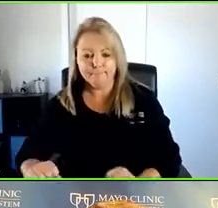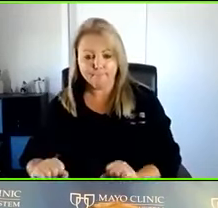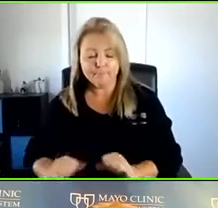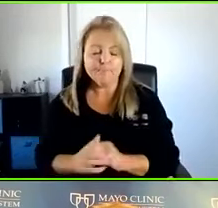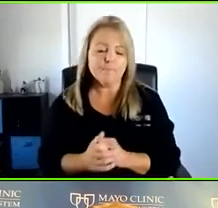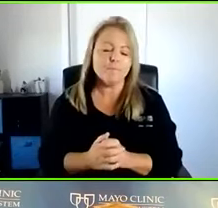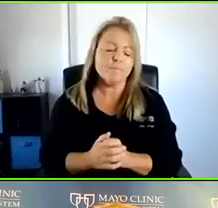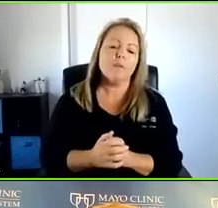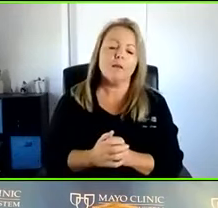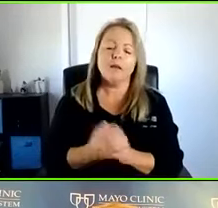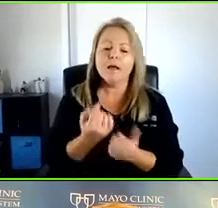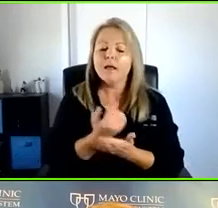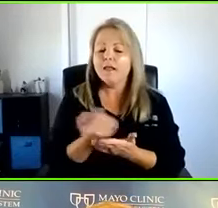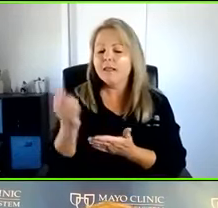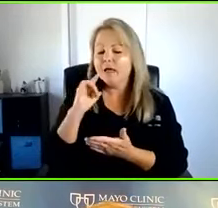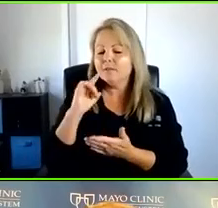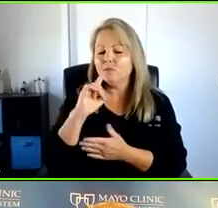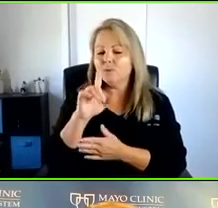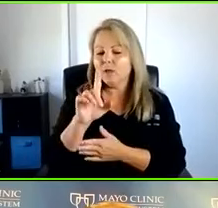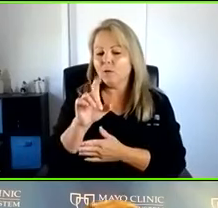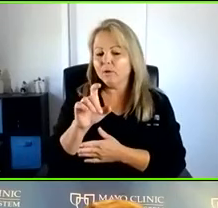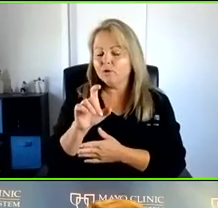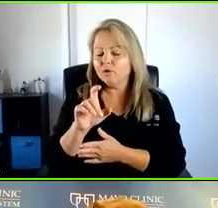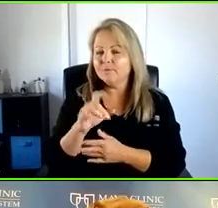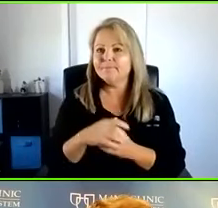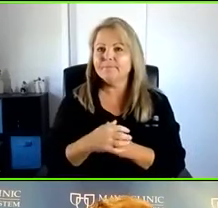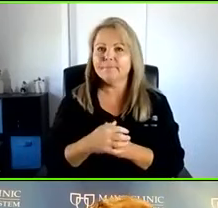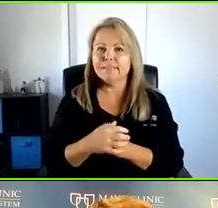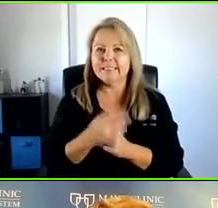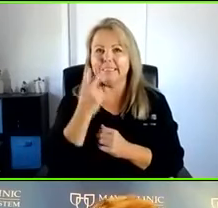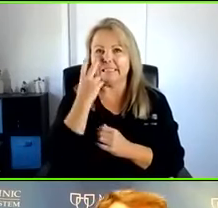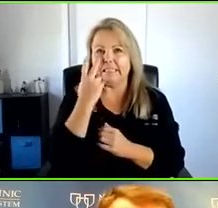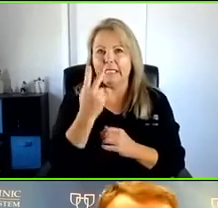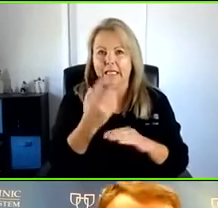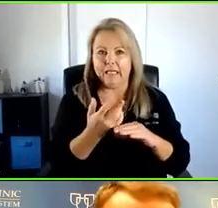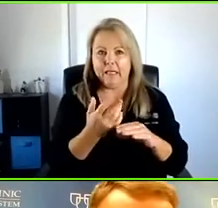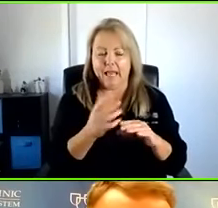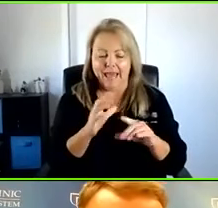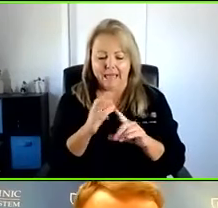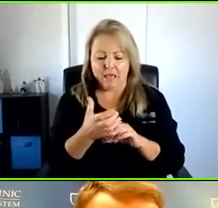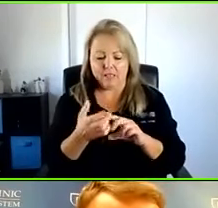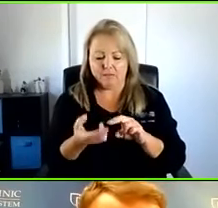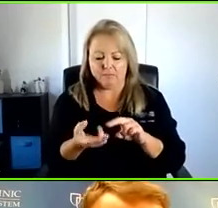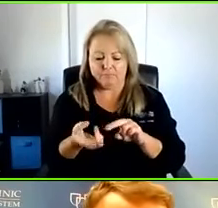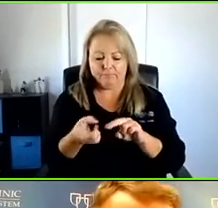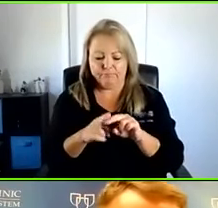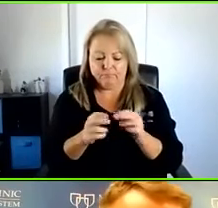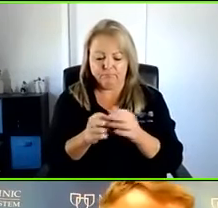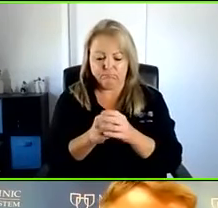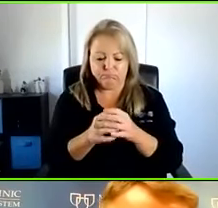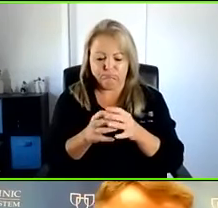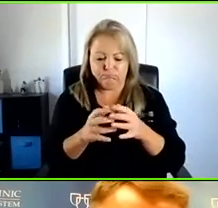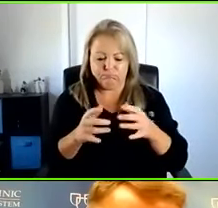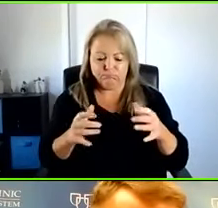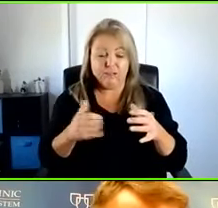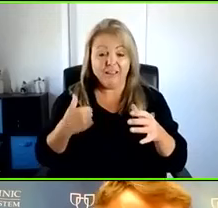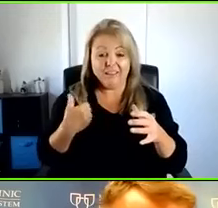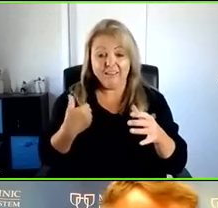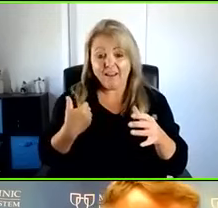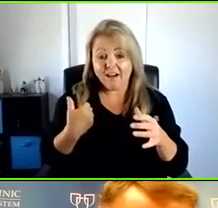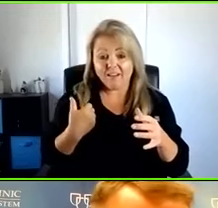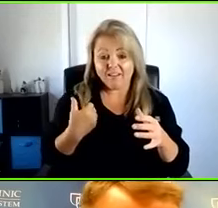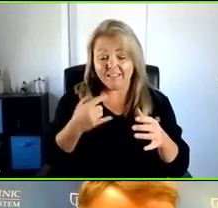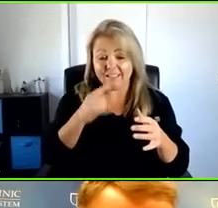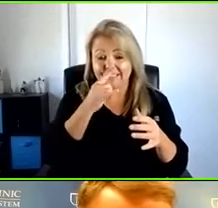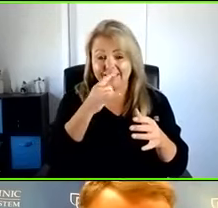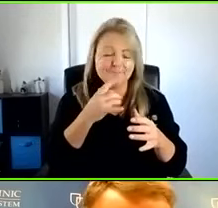There was a question last week about, are we seeing increased cases in some of our younger populations? And I think the answer then and now is